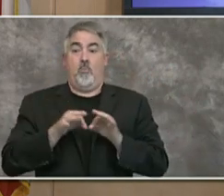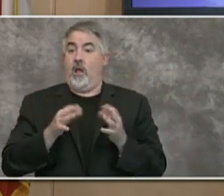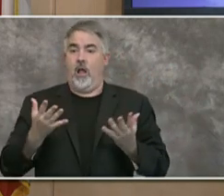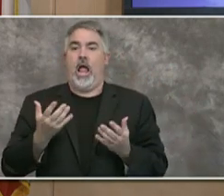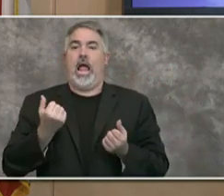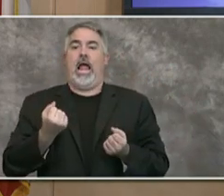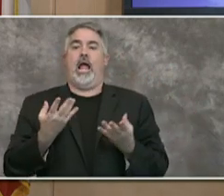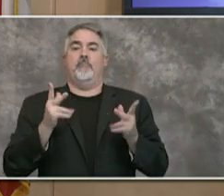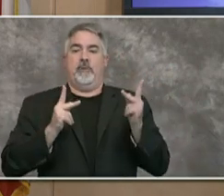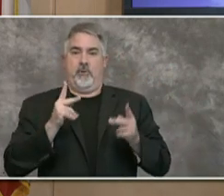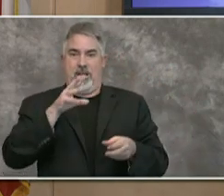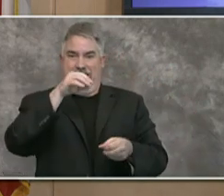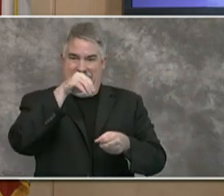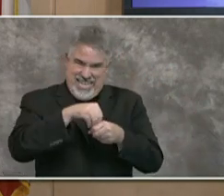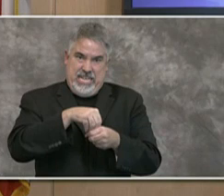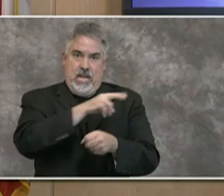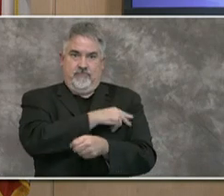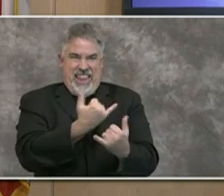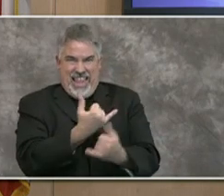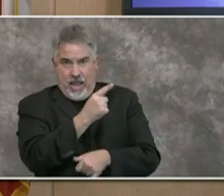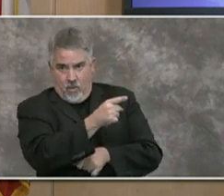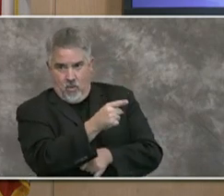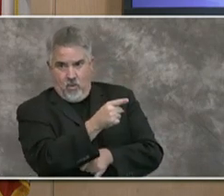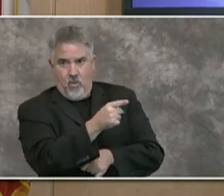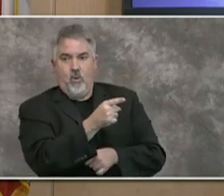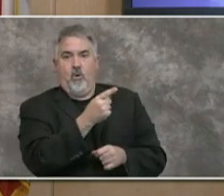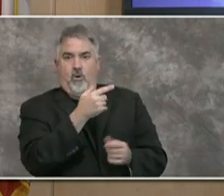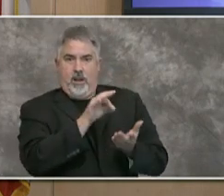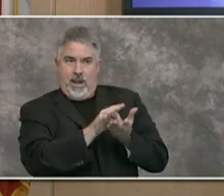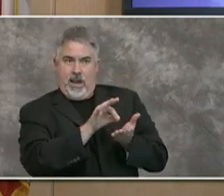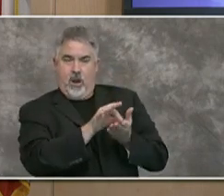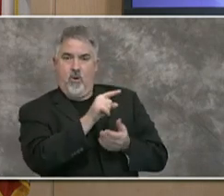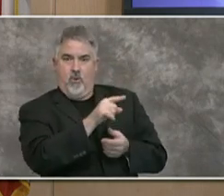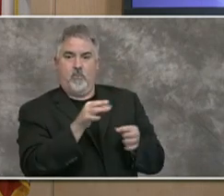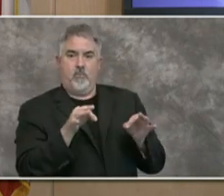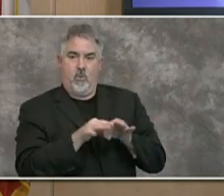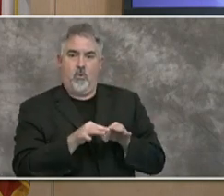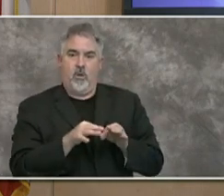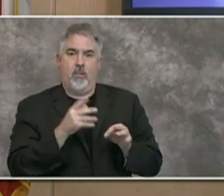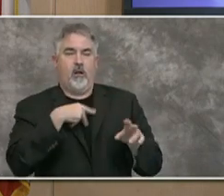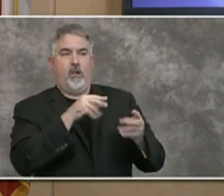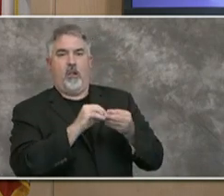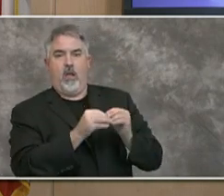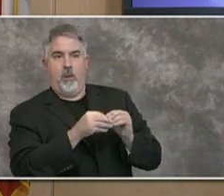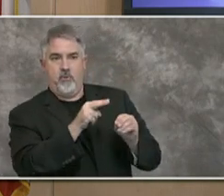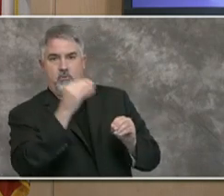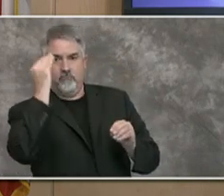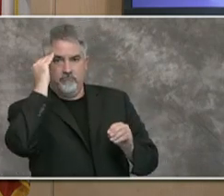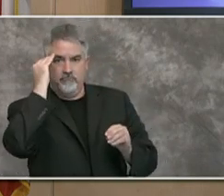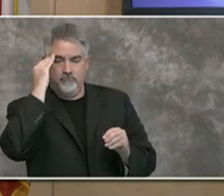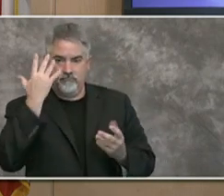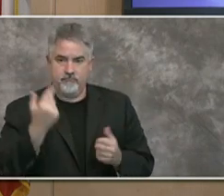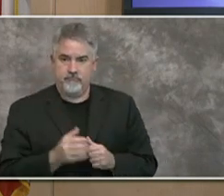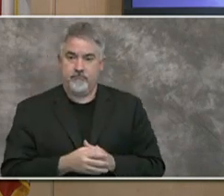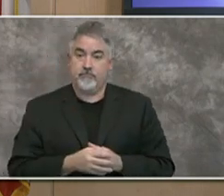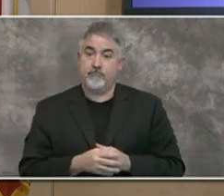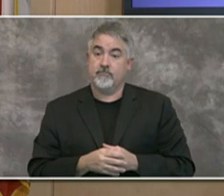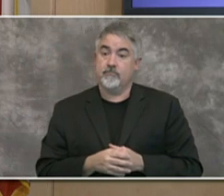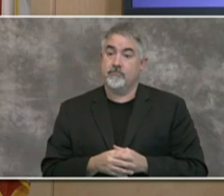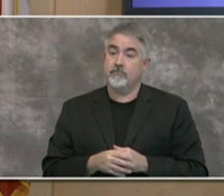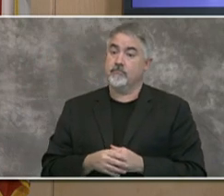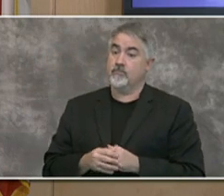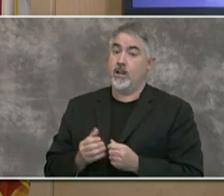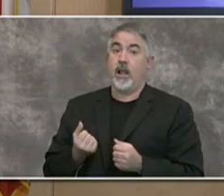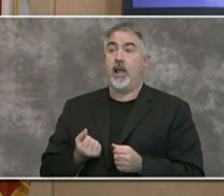that, of course, is followed day to day by our emergency medical services. Breaking out which % of those or what actual number of those